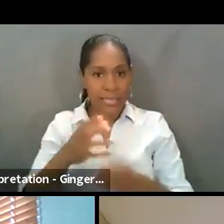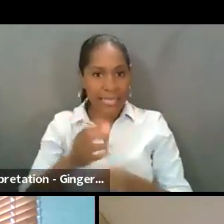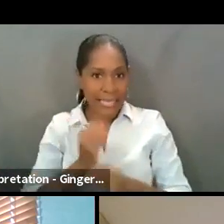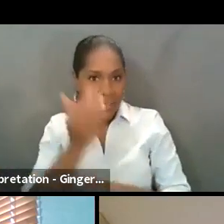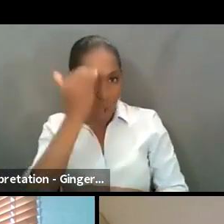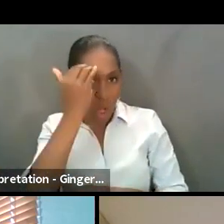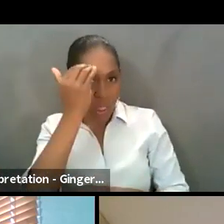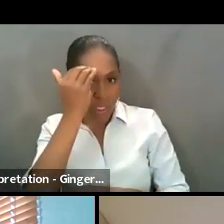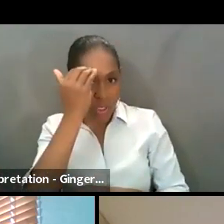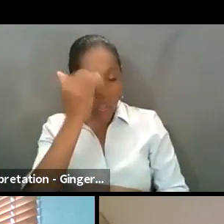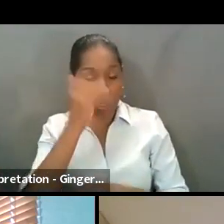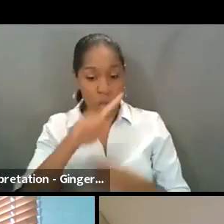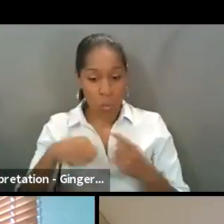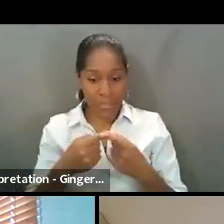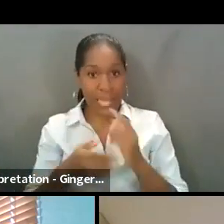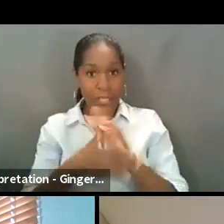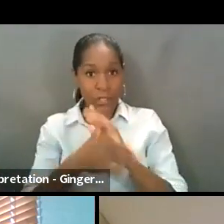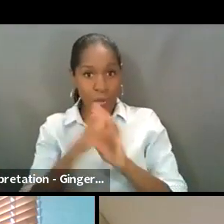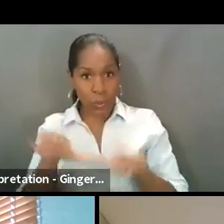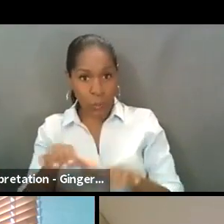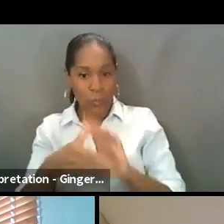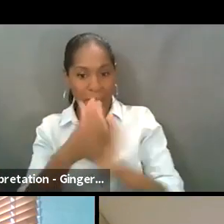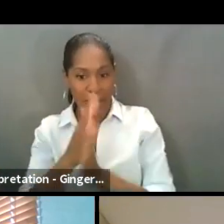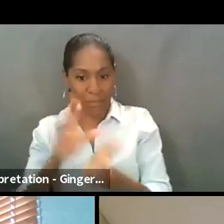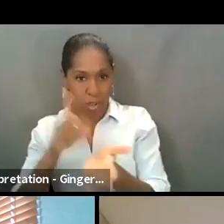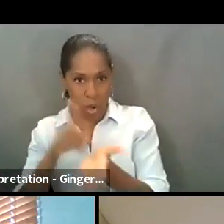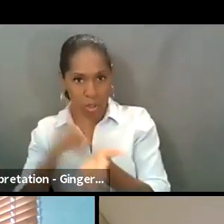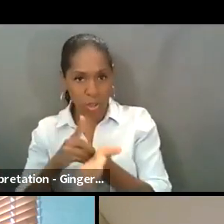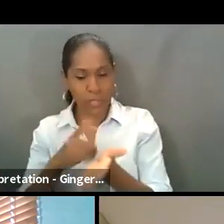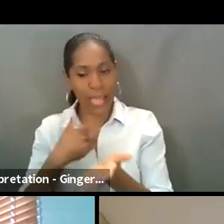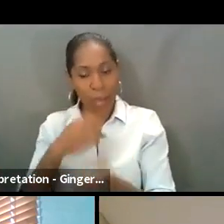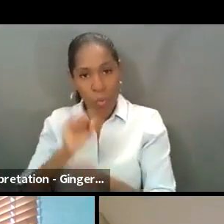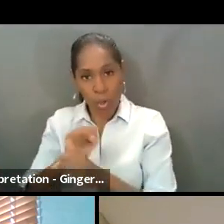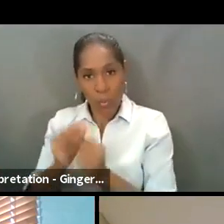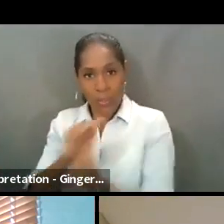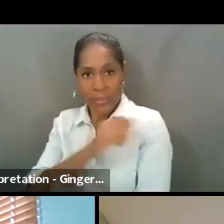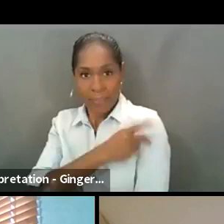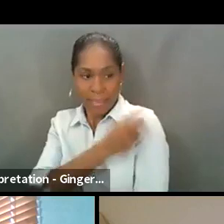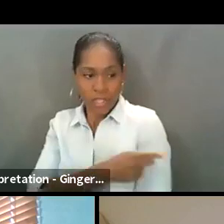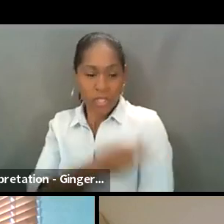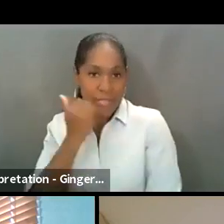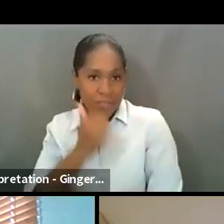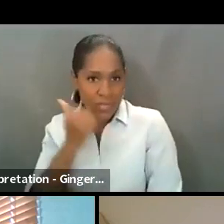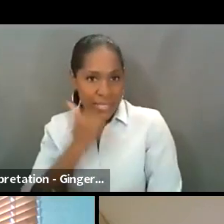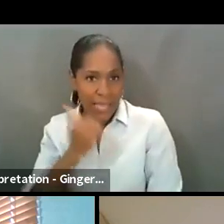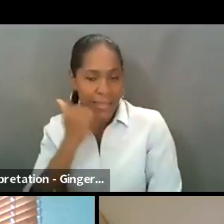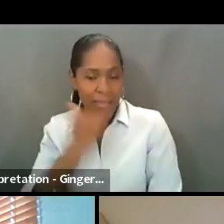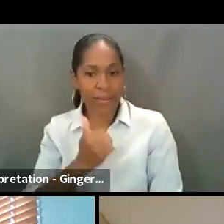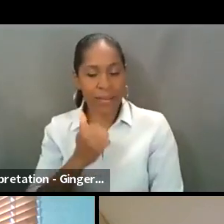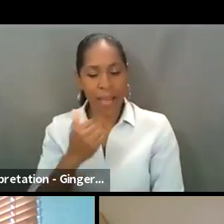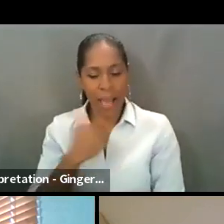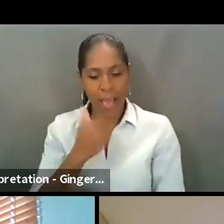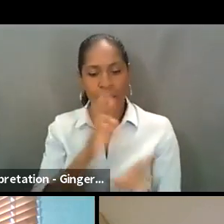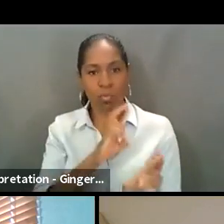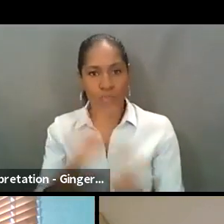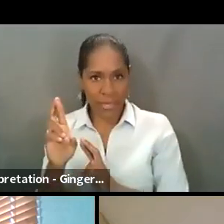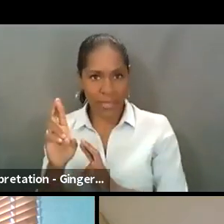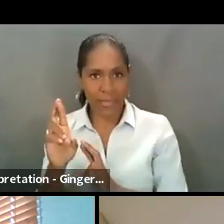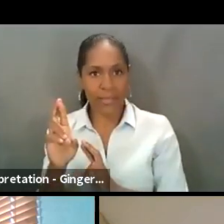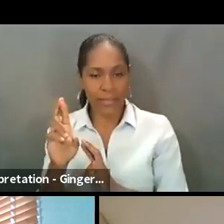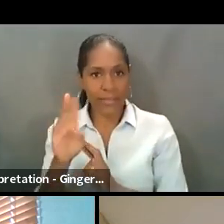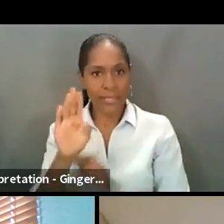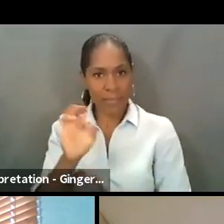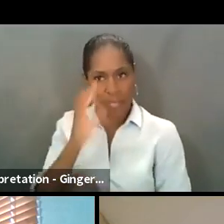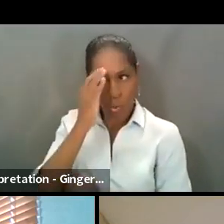and when my feet are really on the ground, working with patients day to day, that I'm ready to be aware of and address